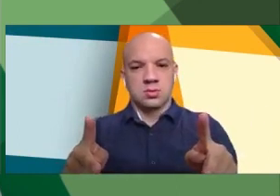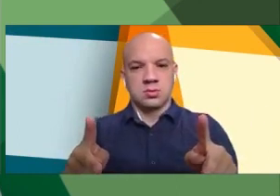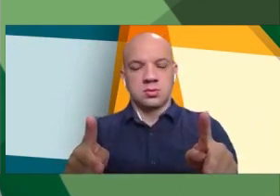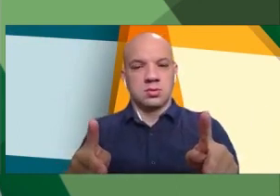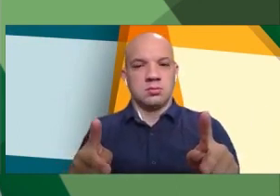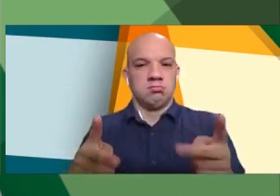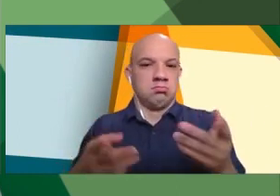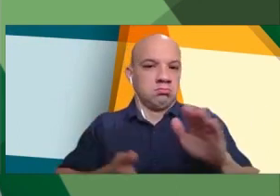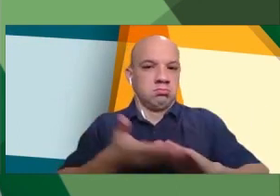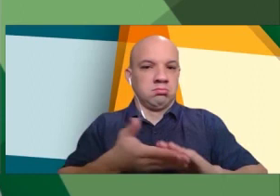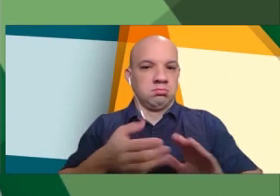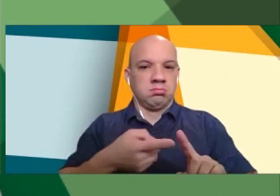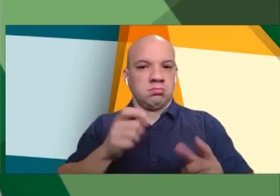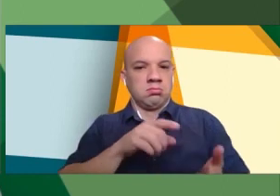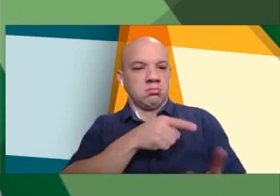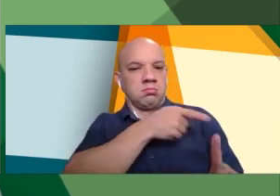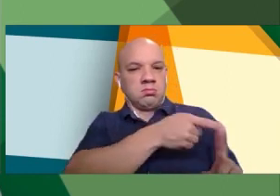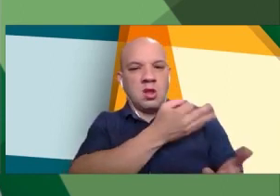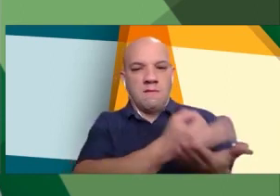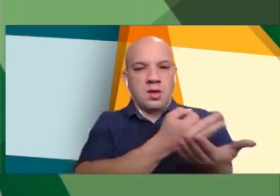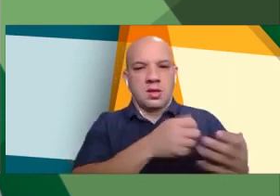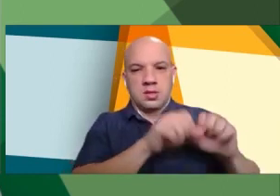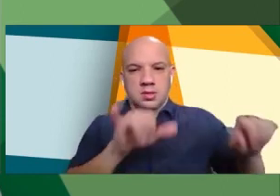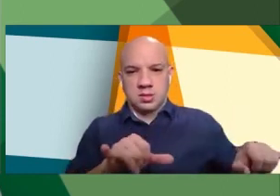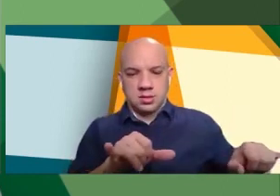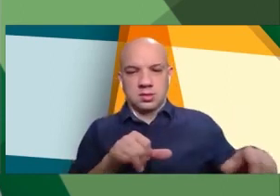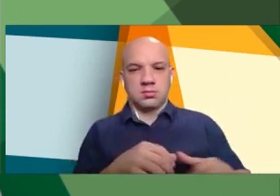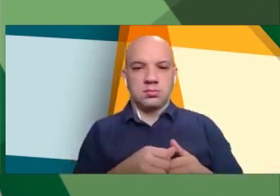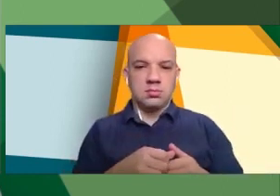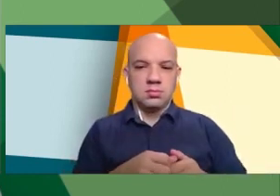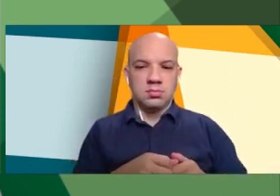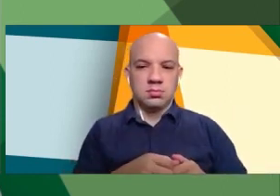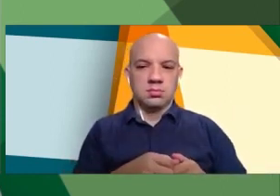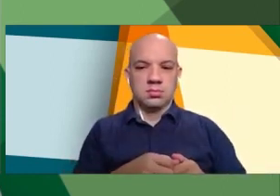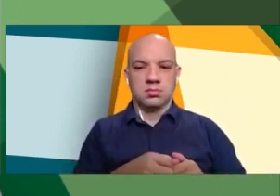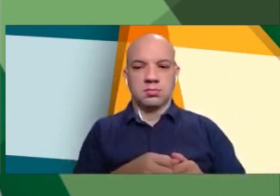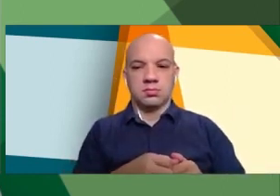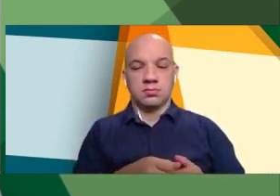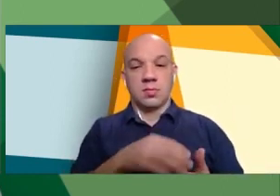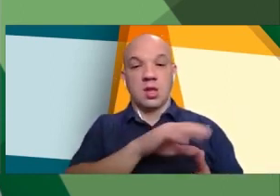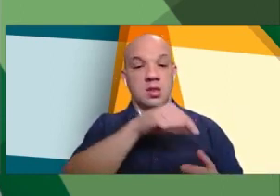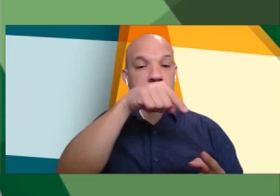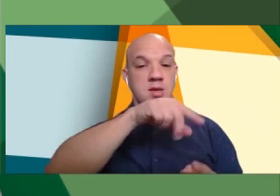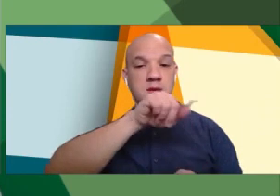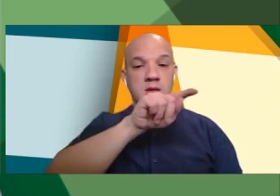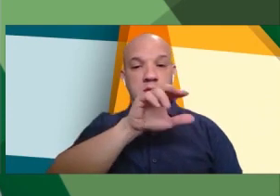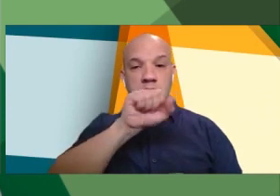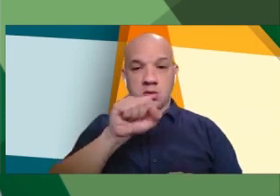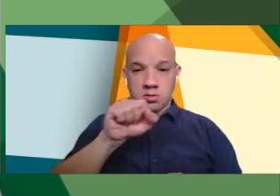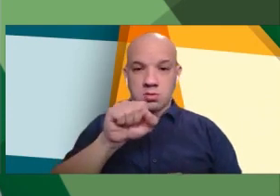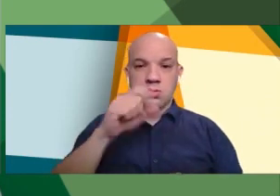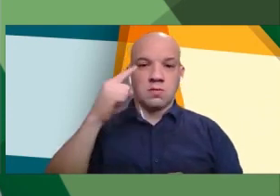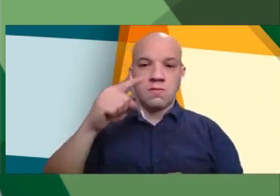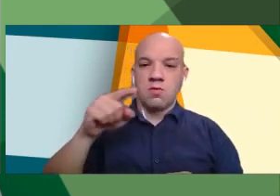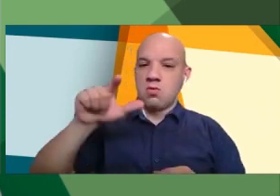generated by certain HUD financial assistance, and specifically to low and very low